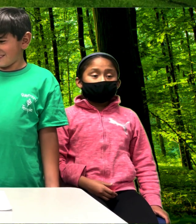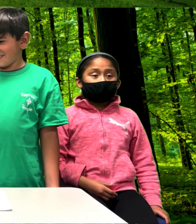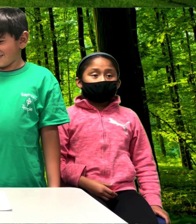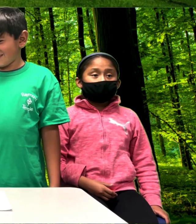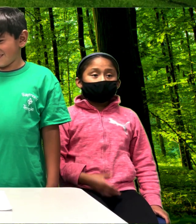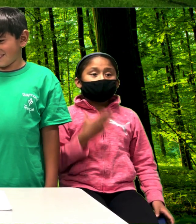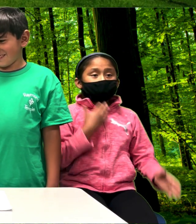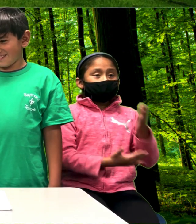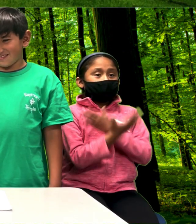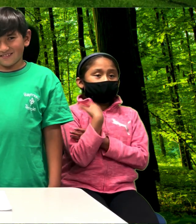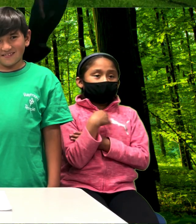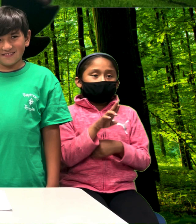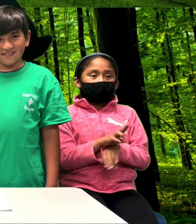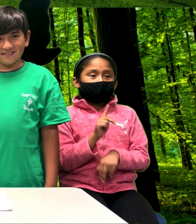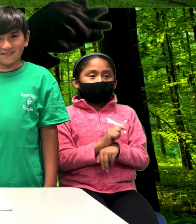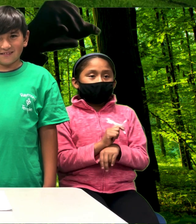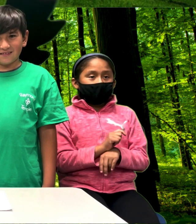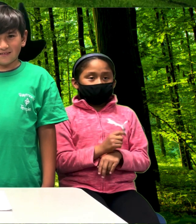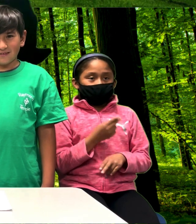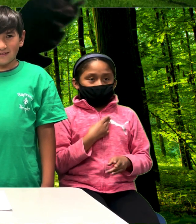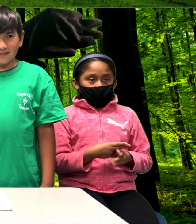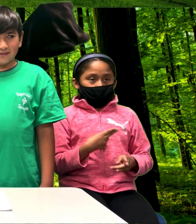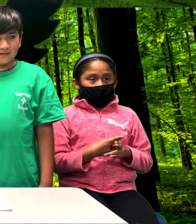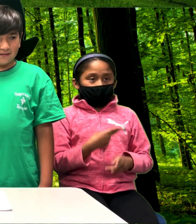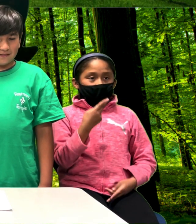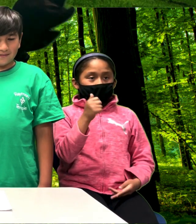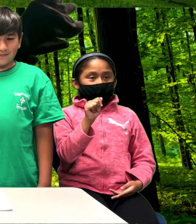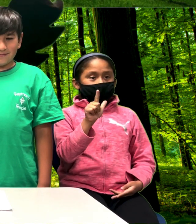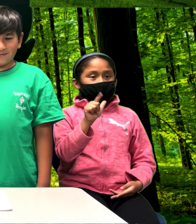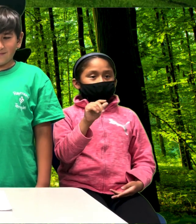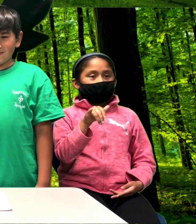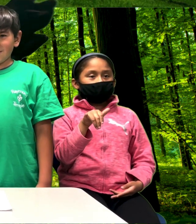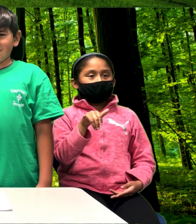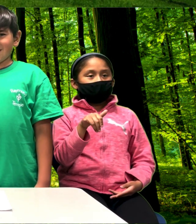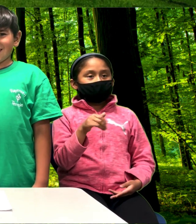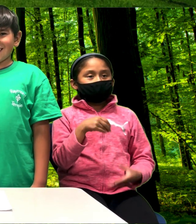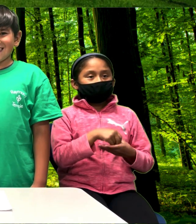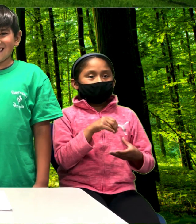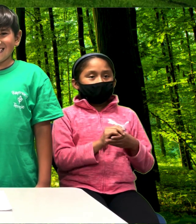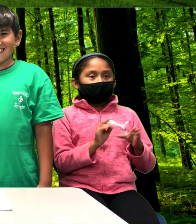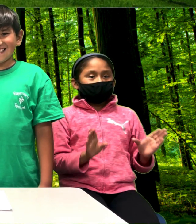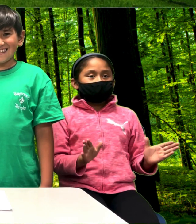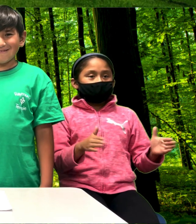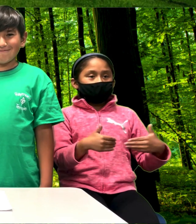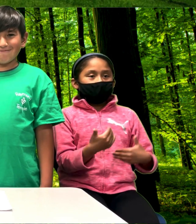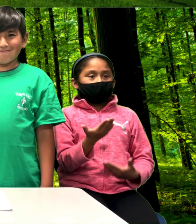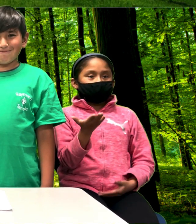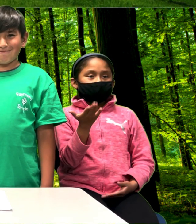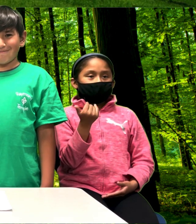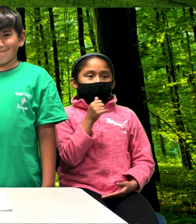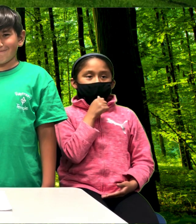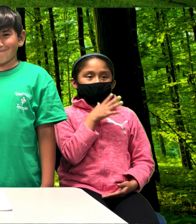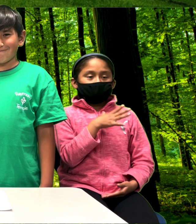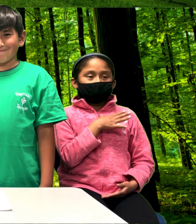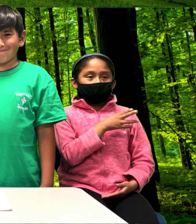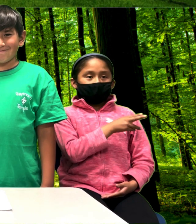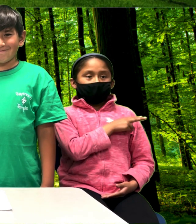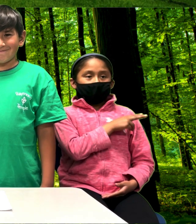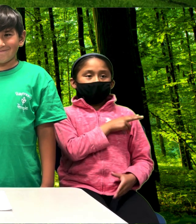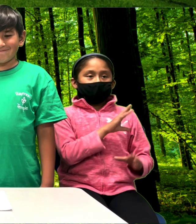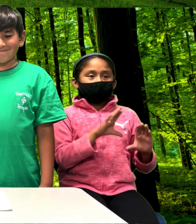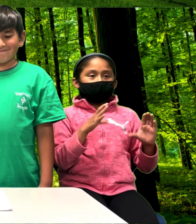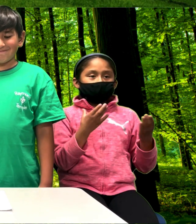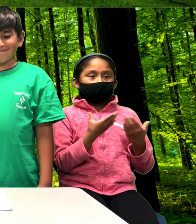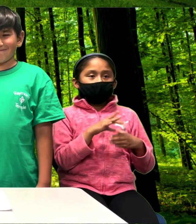Good morning, Archie. My name is Haley. I'm in room 15 in fourth grade, Ms. Harris's class. The fact about Earth Day is it